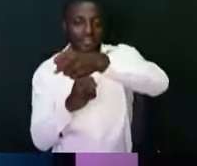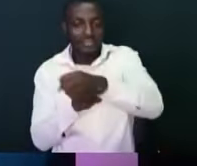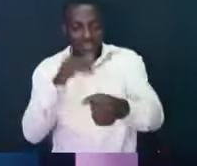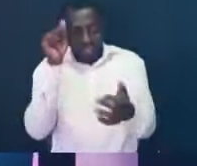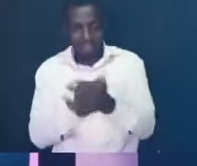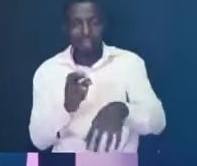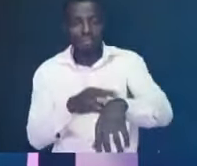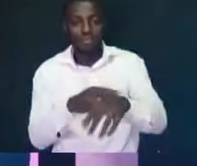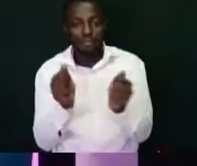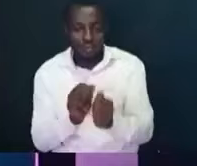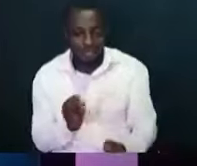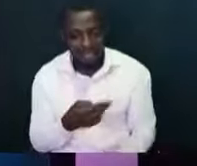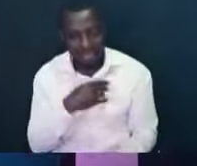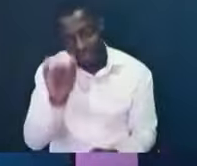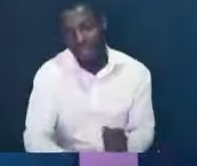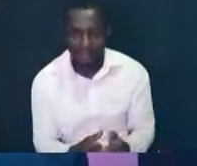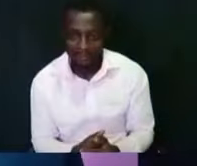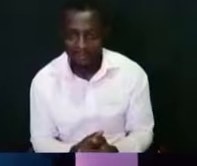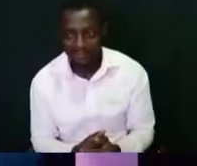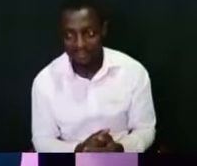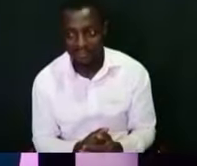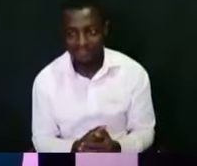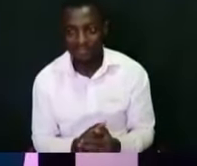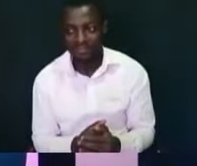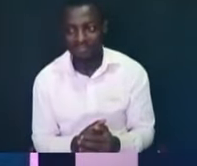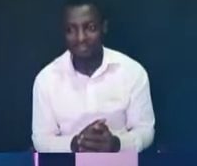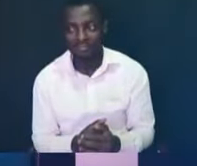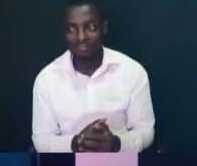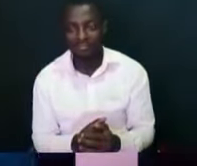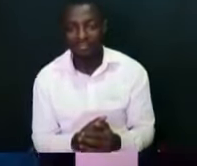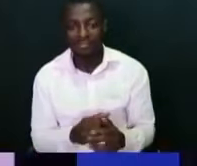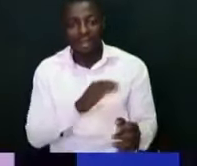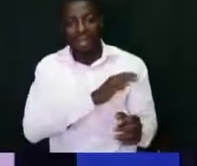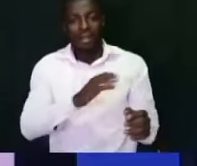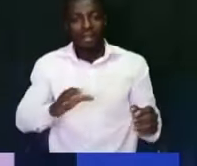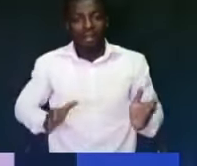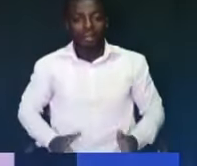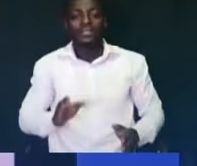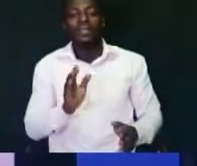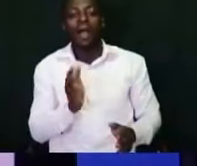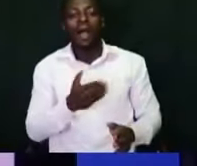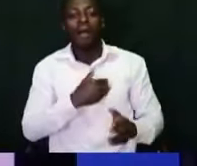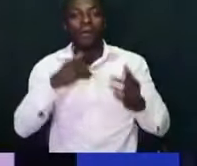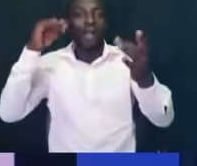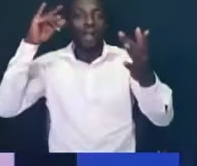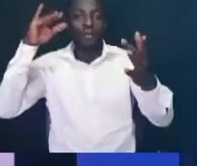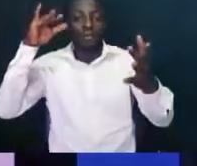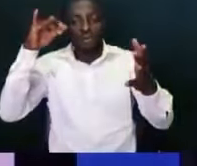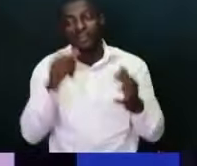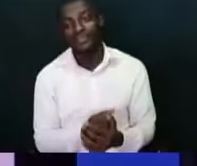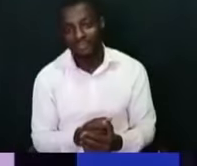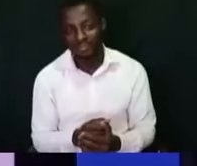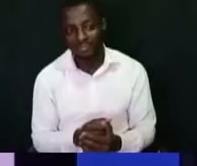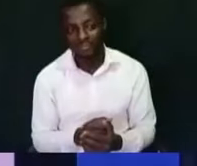us Christ in you the hope of the the glory of